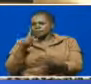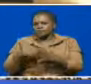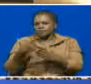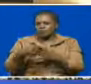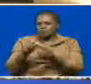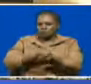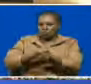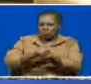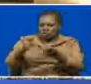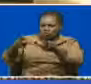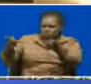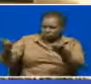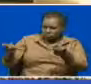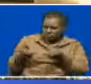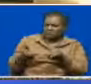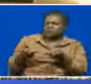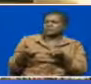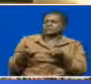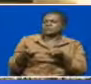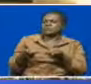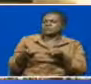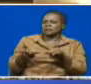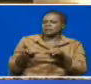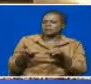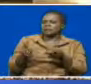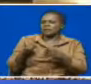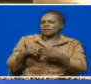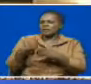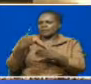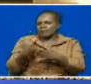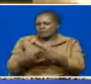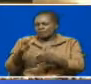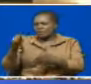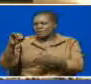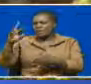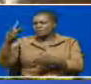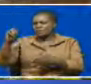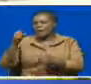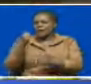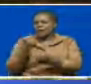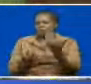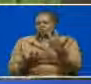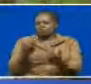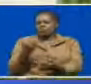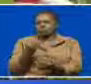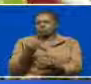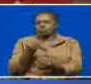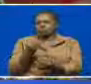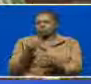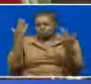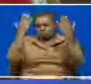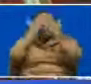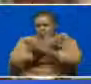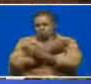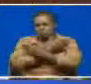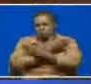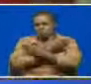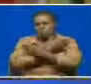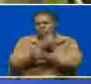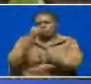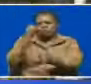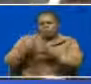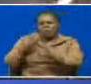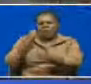wash the lunch dishes, all the dishes from morning. Then Mima would do dinner. But for 13-year-old Mugisa, their